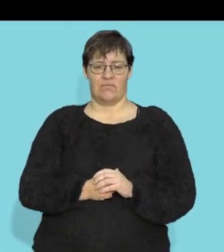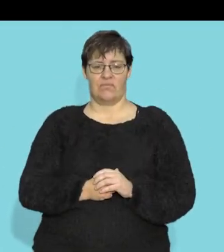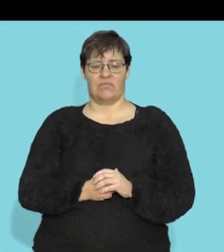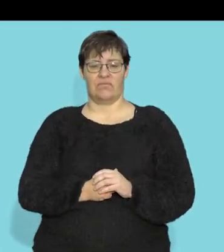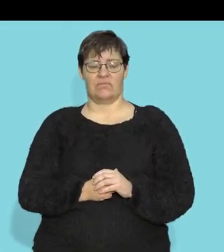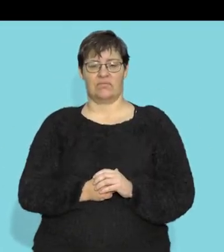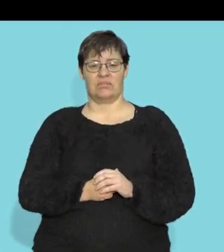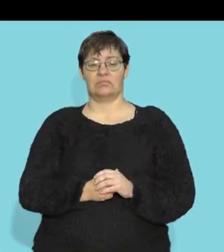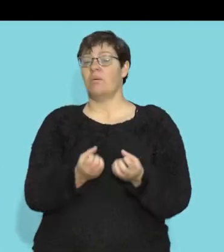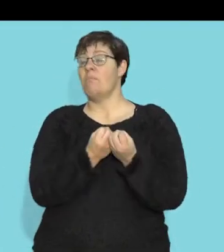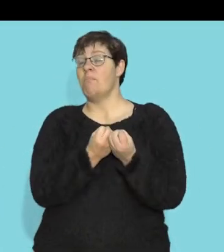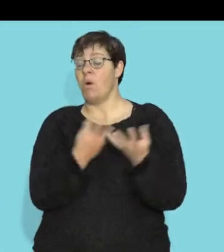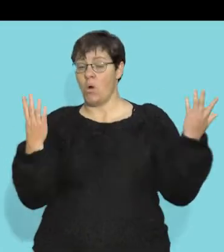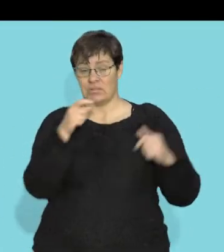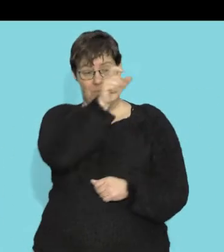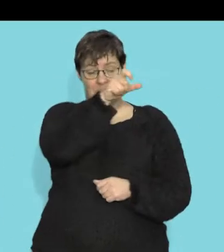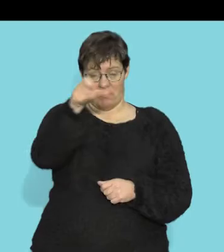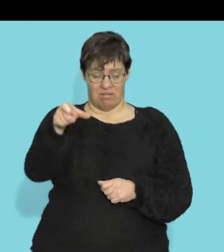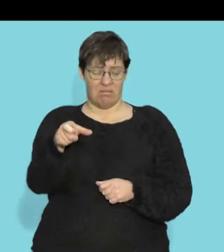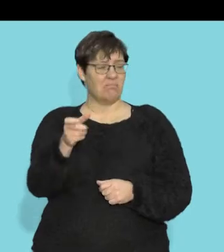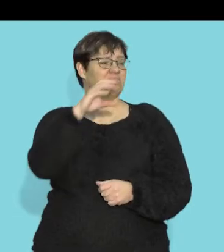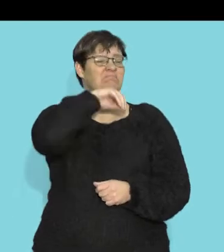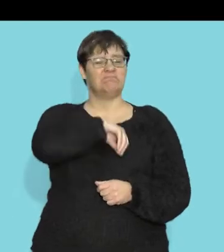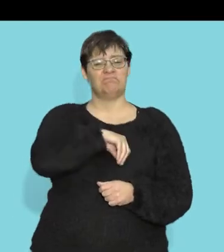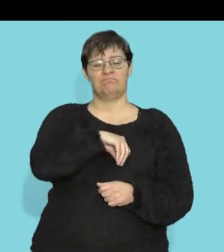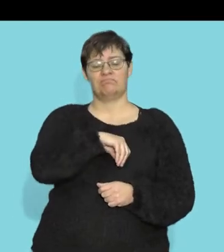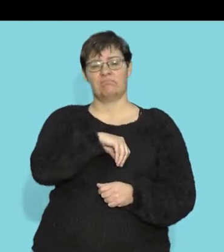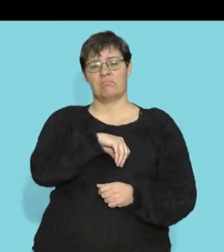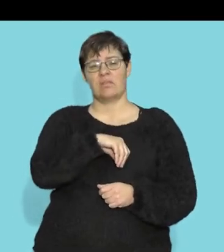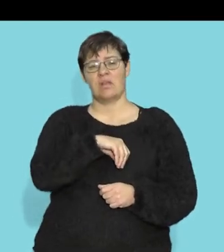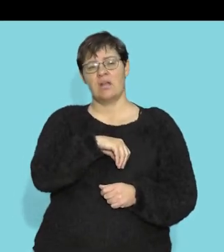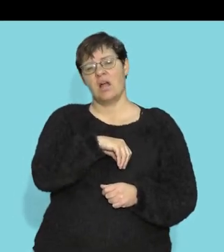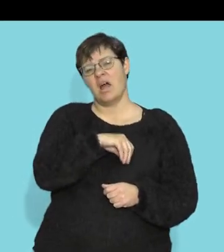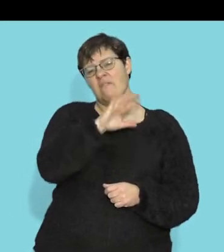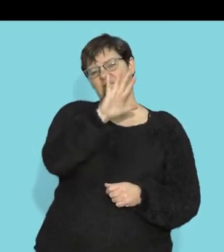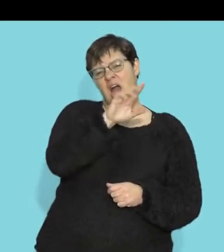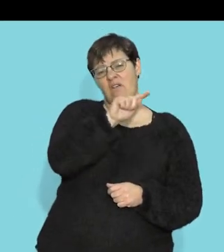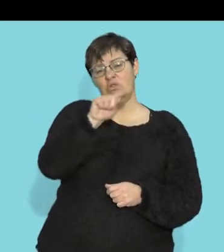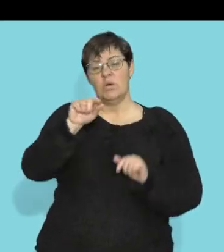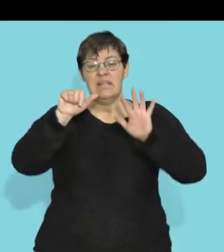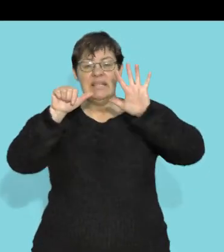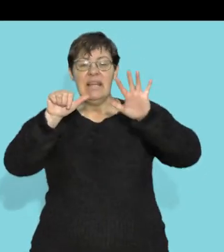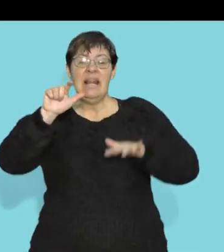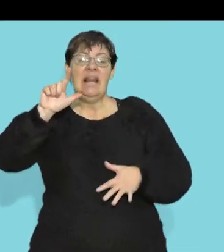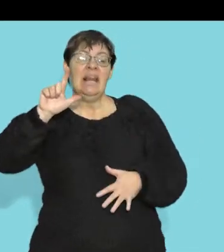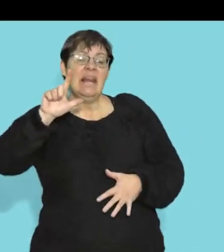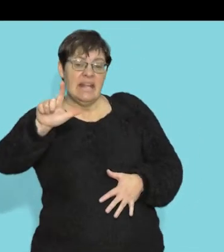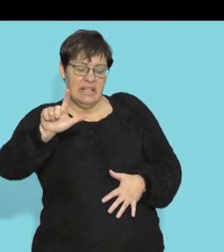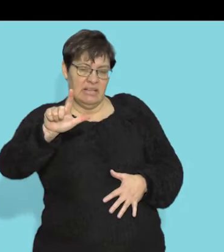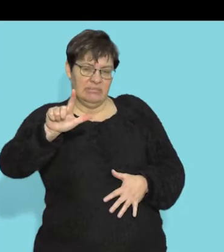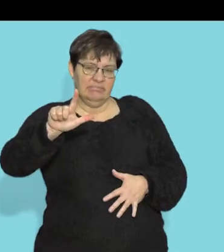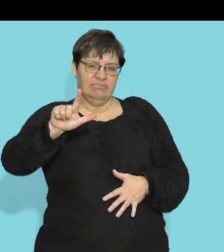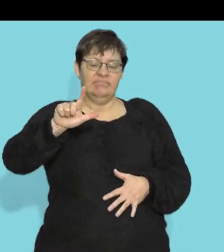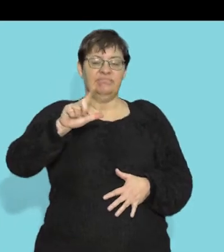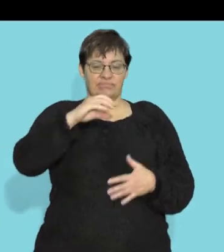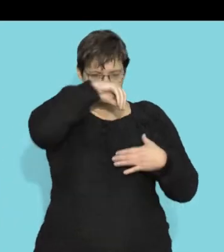most people, all right, most people have approximately 5 to 6 liters